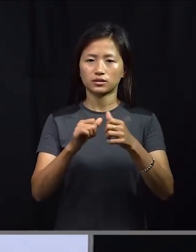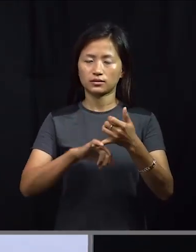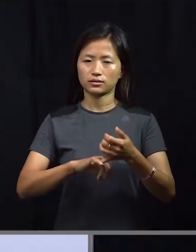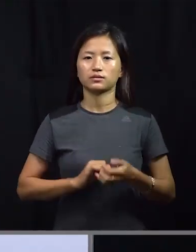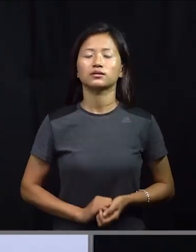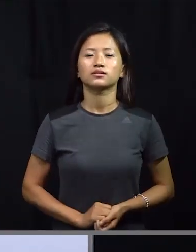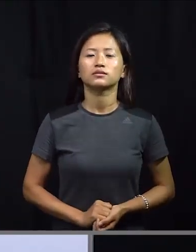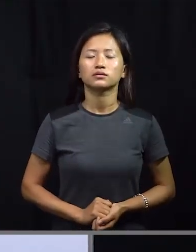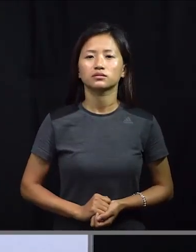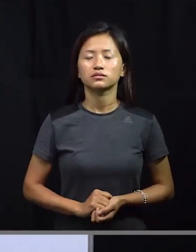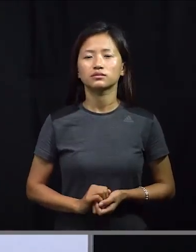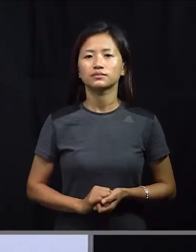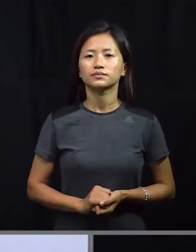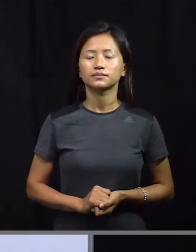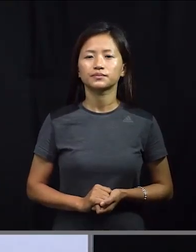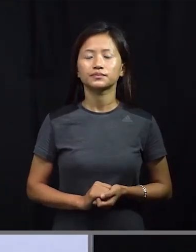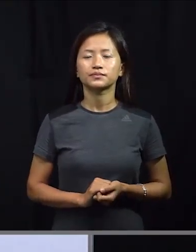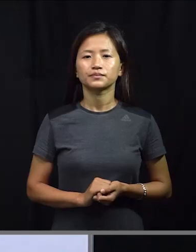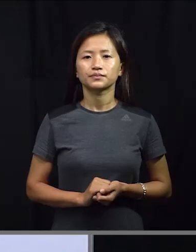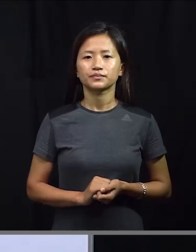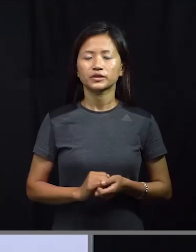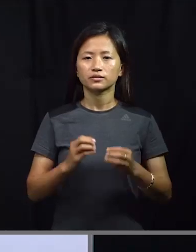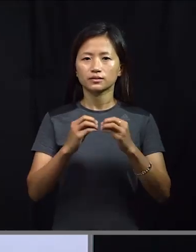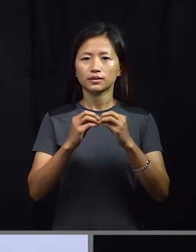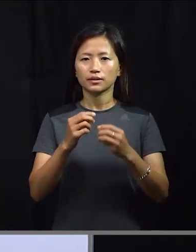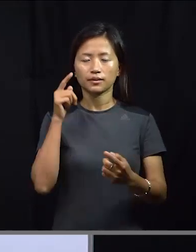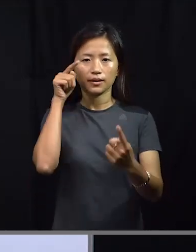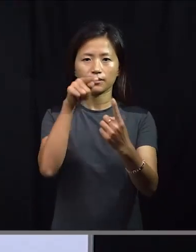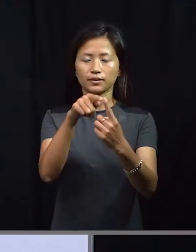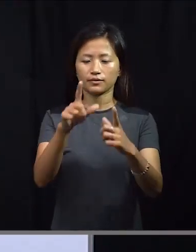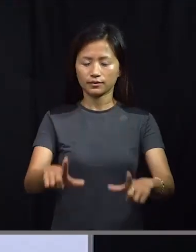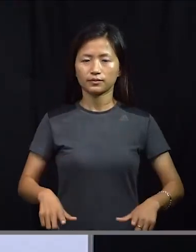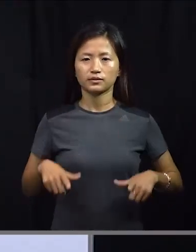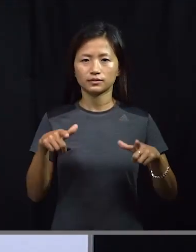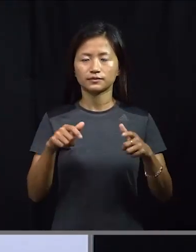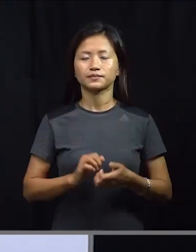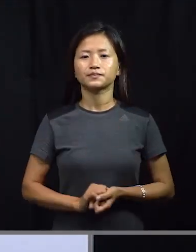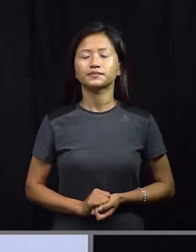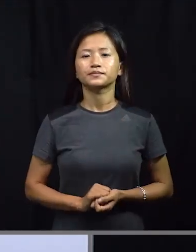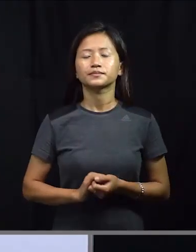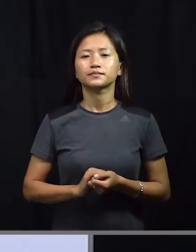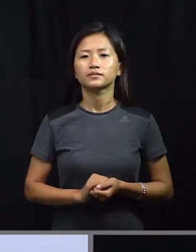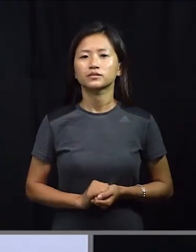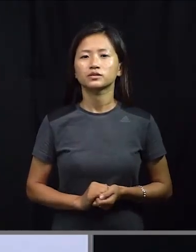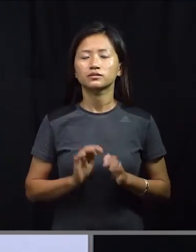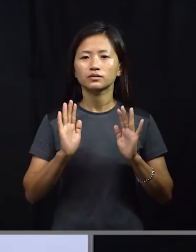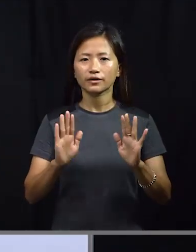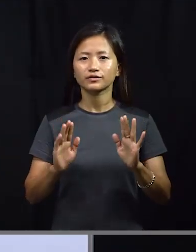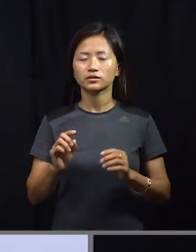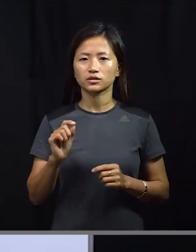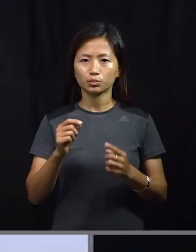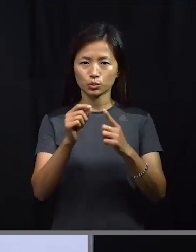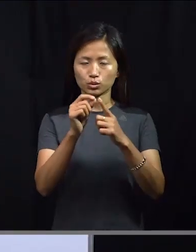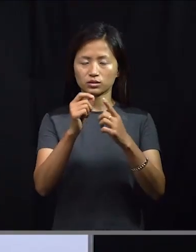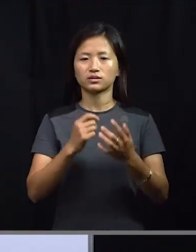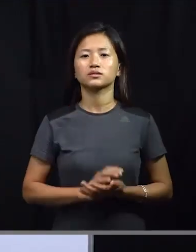Purusharthas, Purusharthas, which means the basic aim in life. So they have these Purusharthas